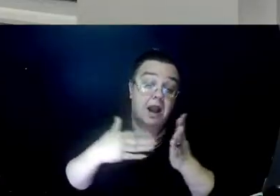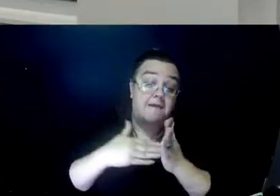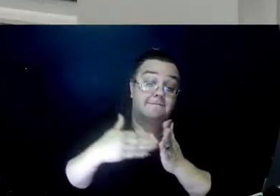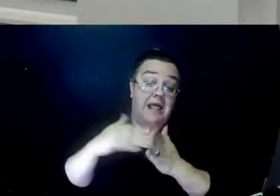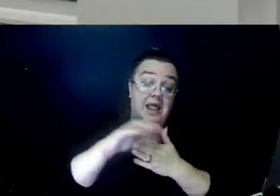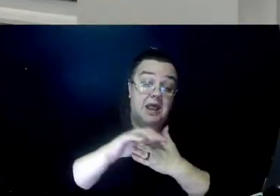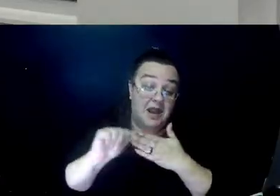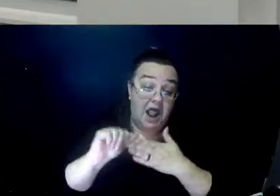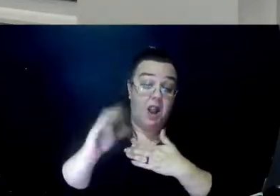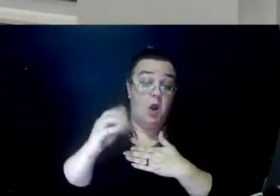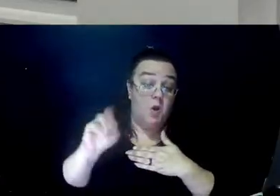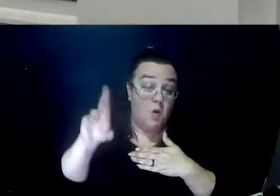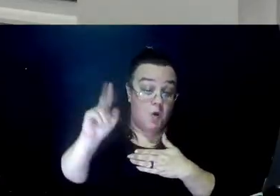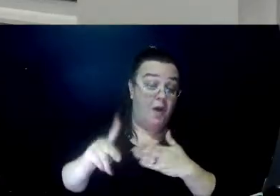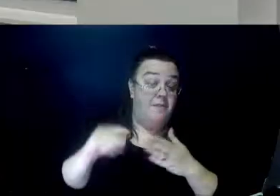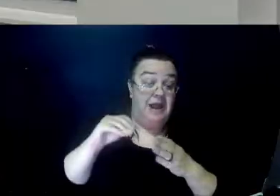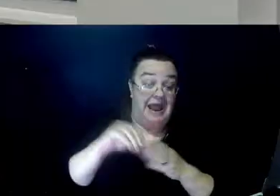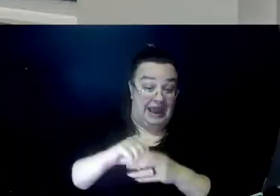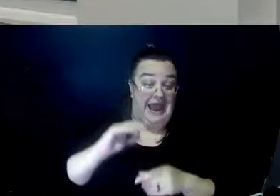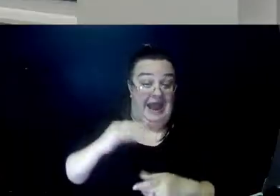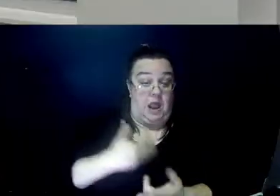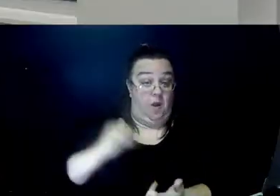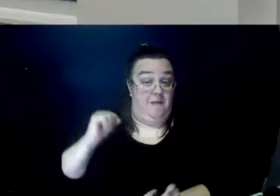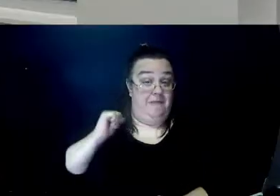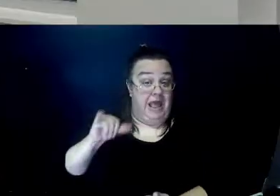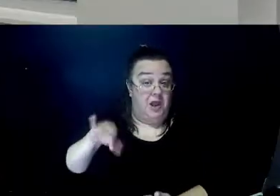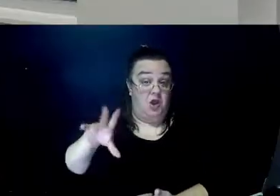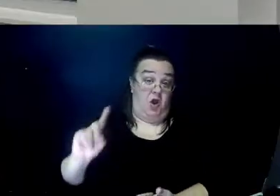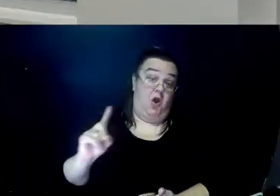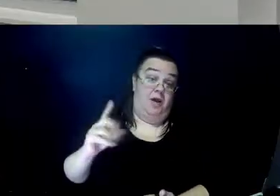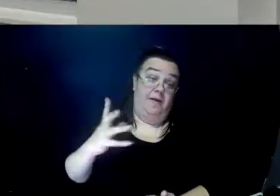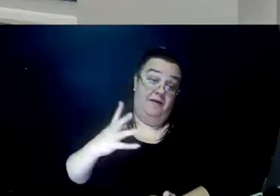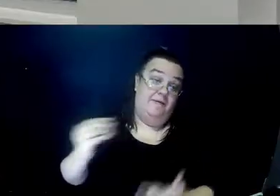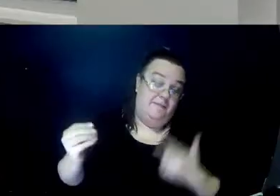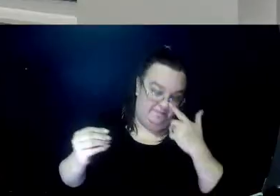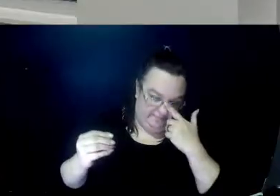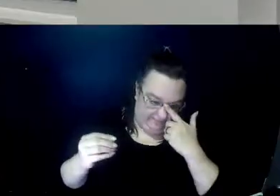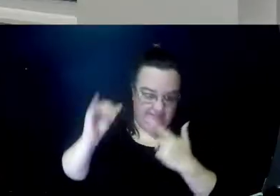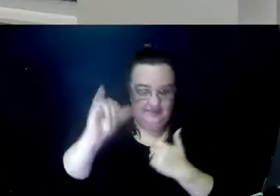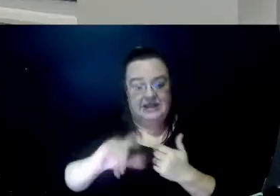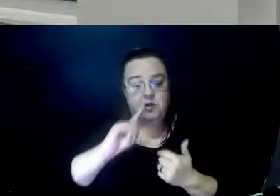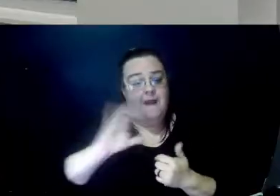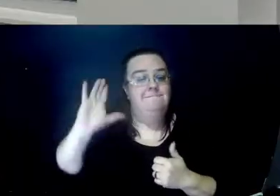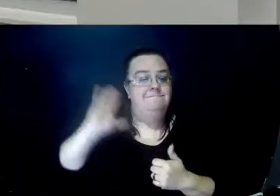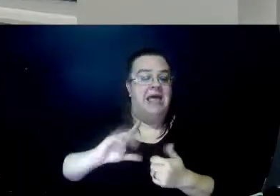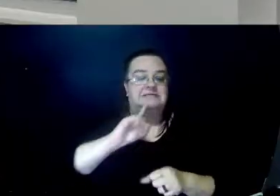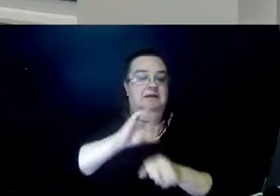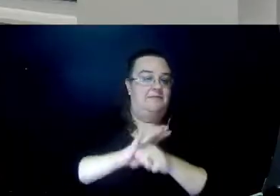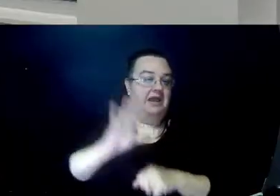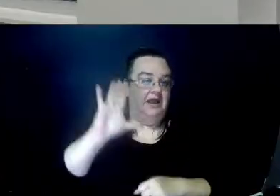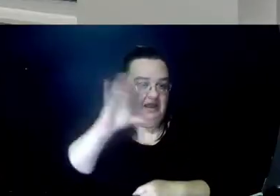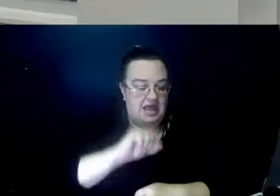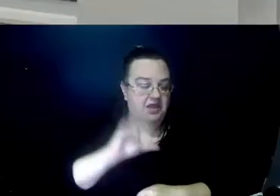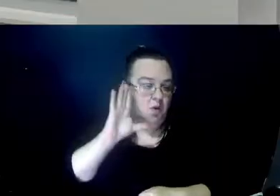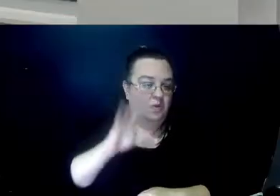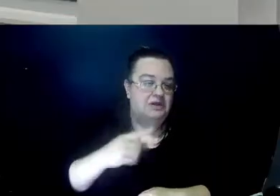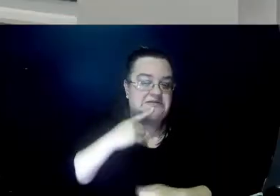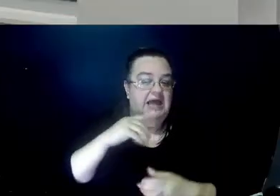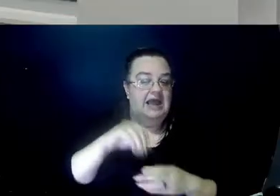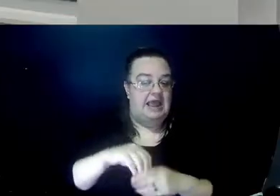multi-million-dollar corporation in our backyard? And these are past commitments. So I guess I would just say in what I put in my